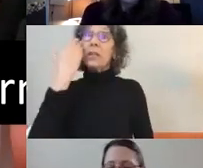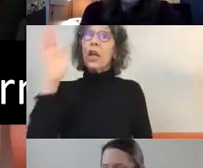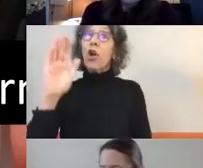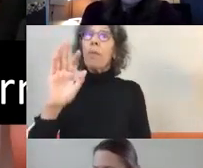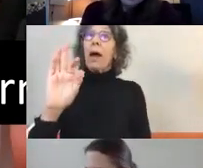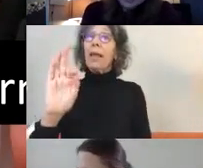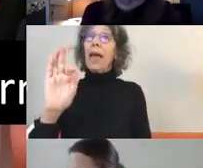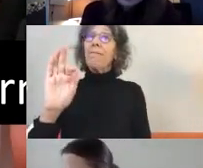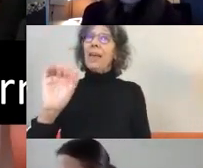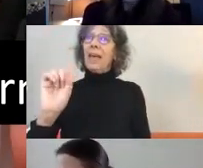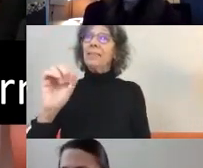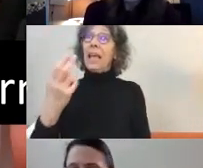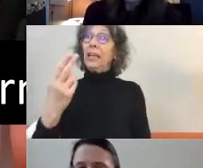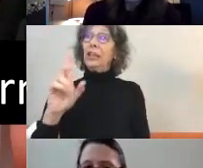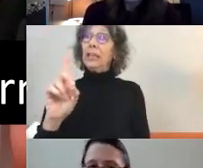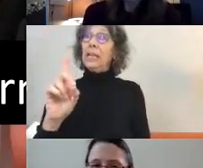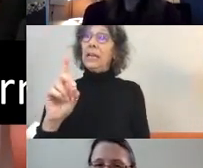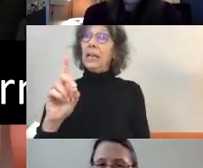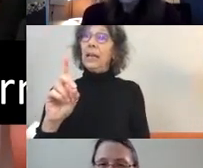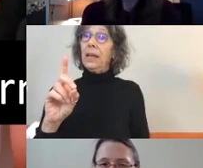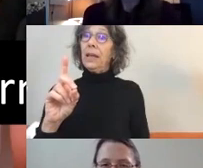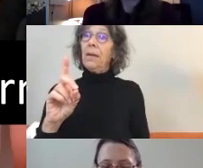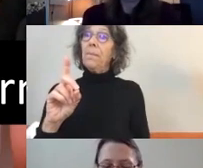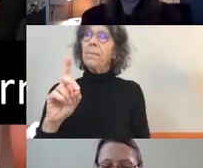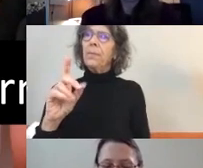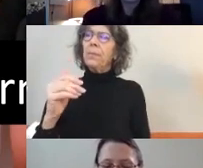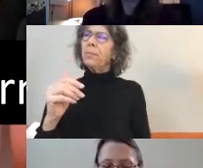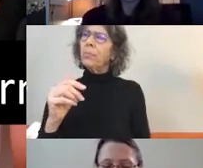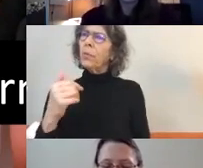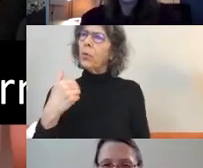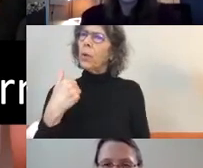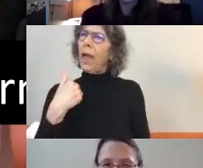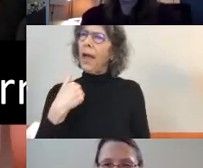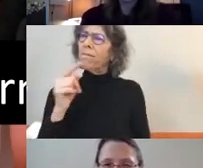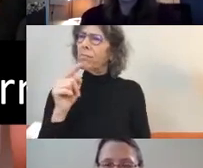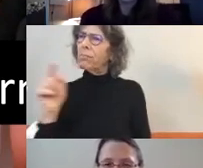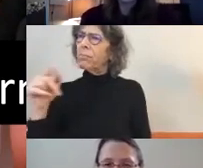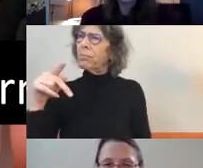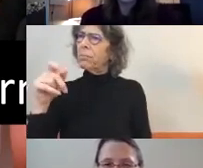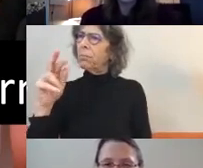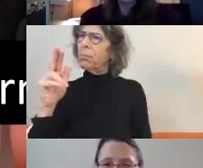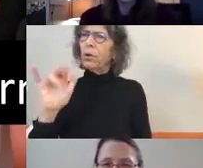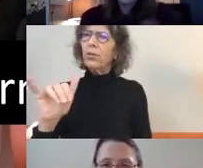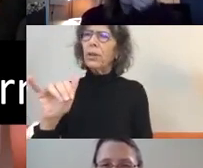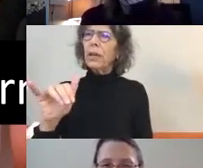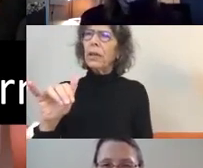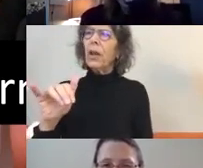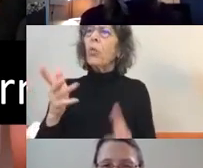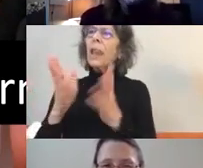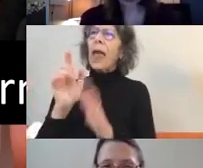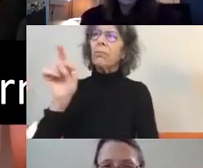condition, including Dr. Ravi Tawil at the University of Rochester. Oh, cool. Help on that front. I'm going to let Abby come in with some